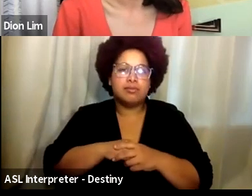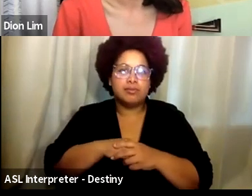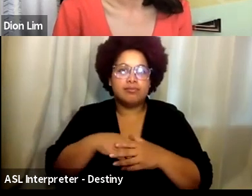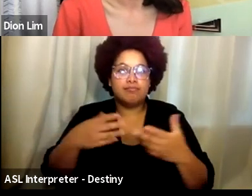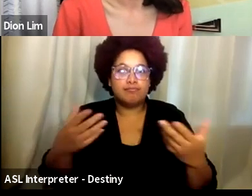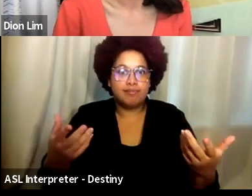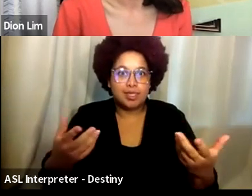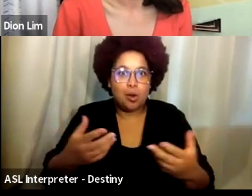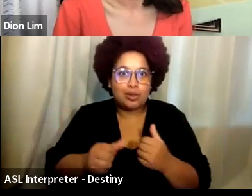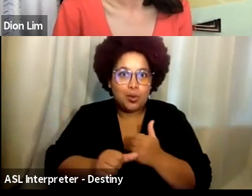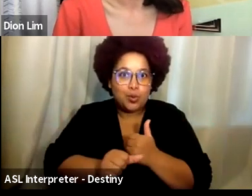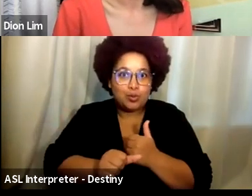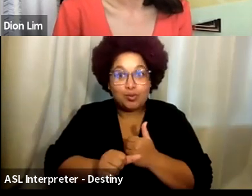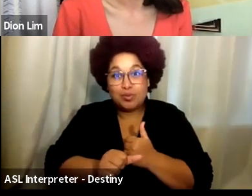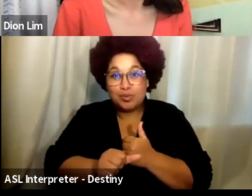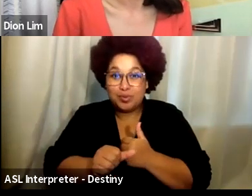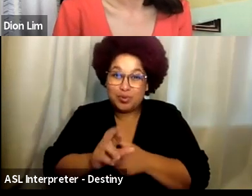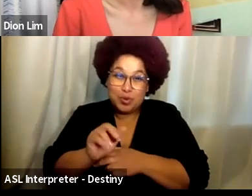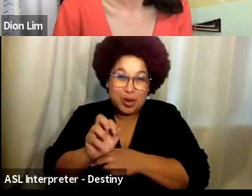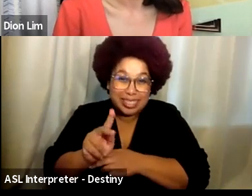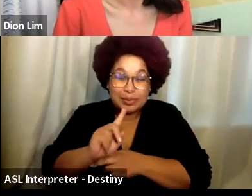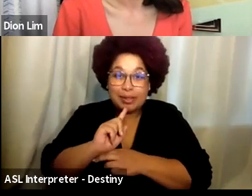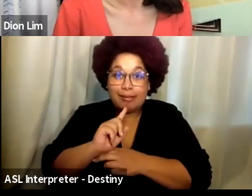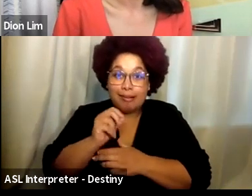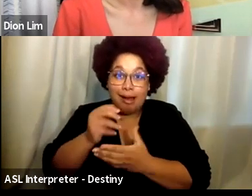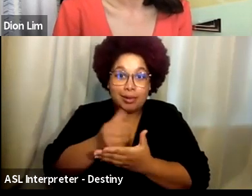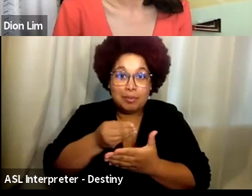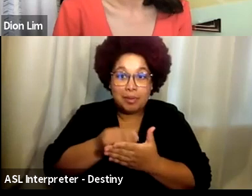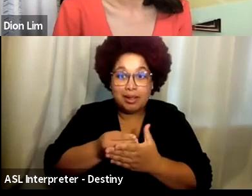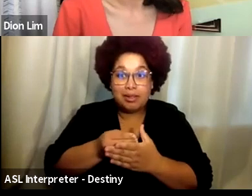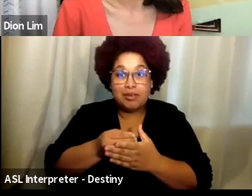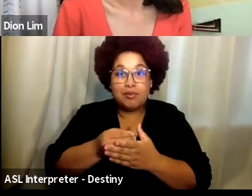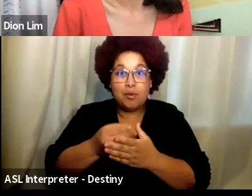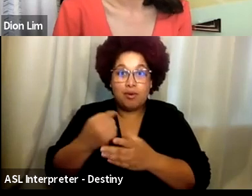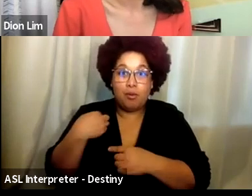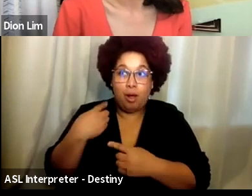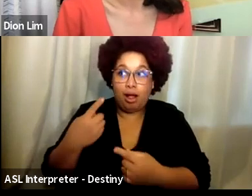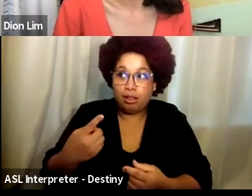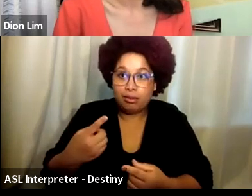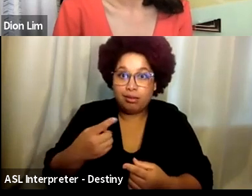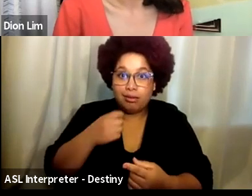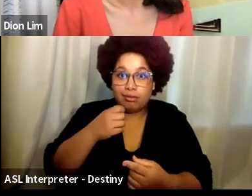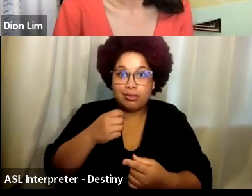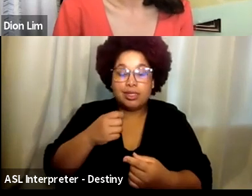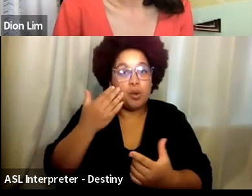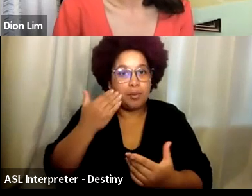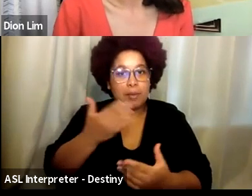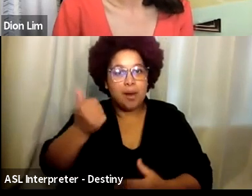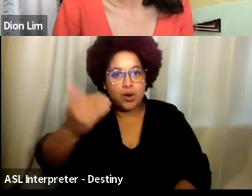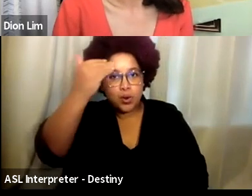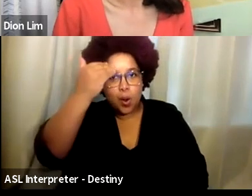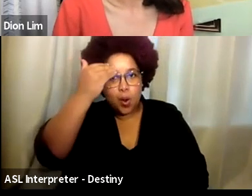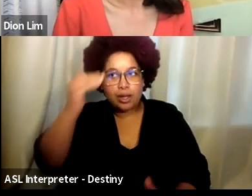take a risk and not make money for a while and not elevate your career, not take other opportunities to just even become a better known person and to get